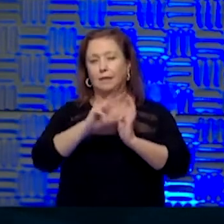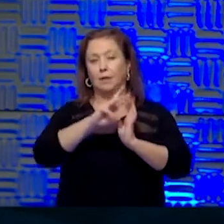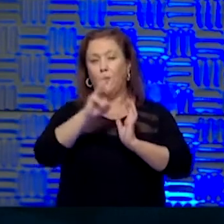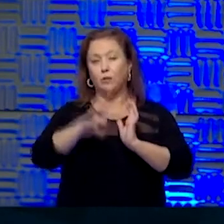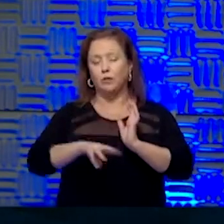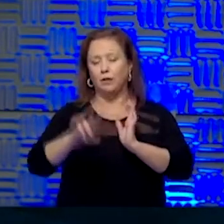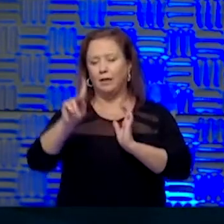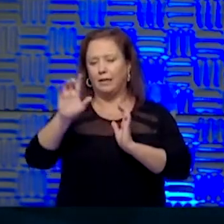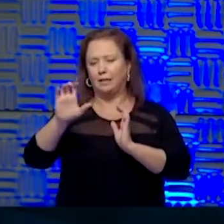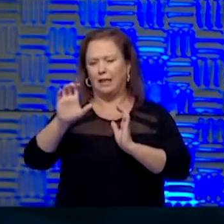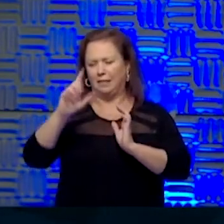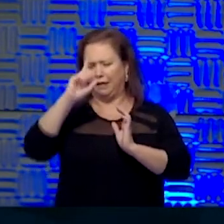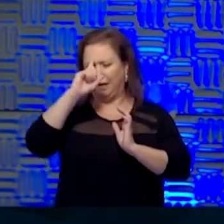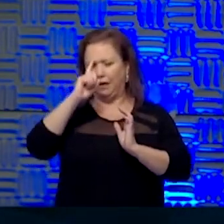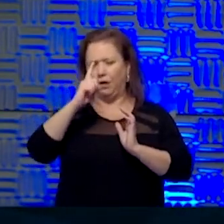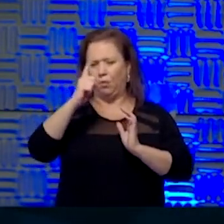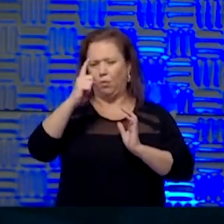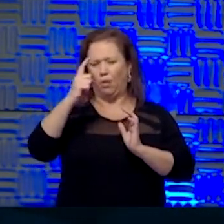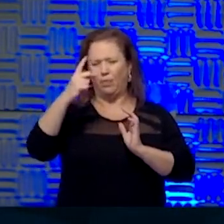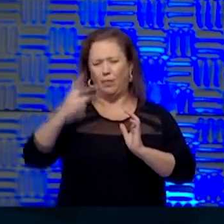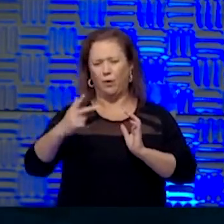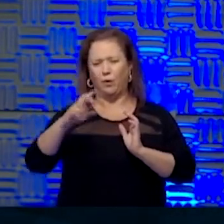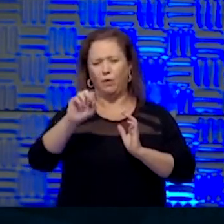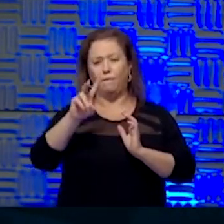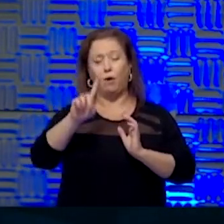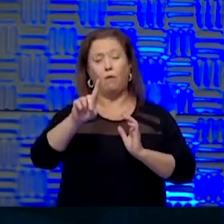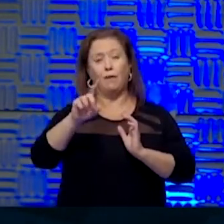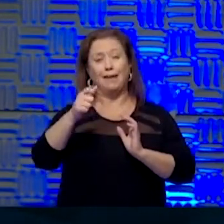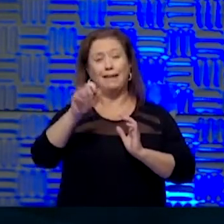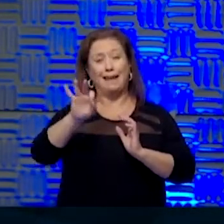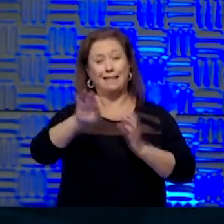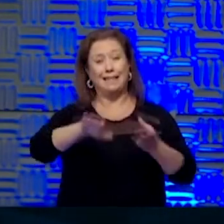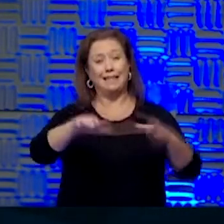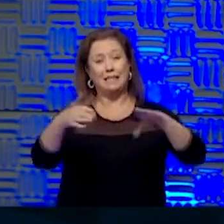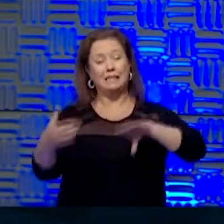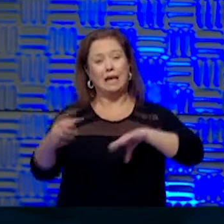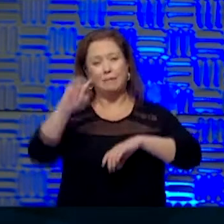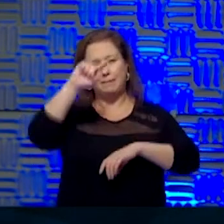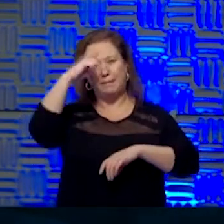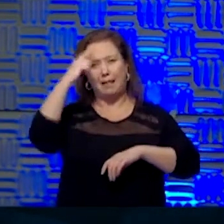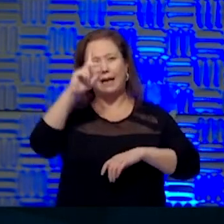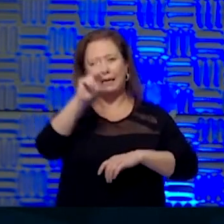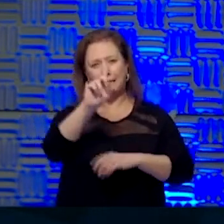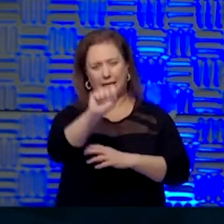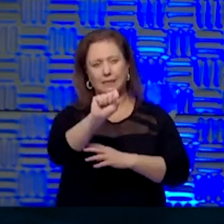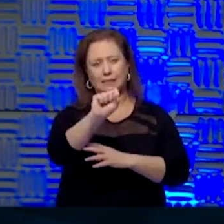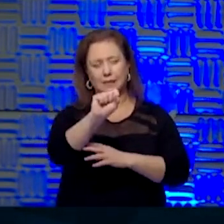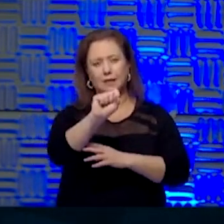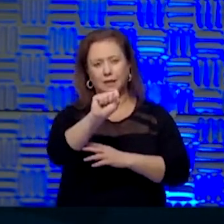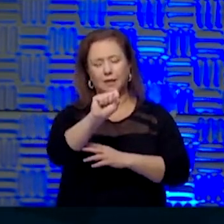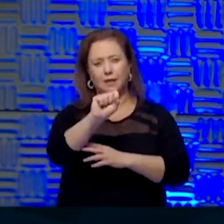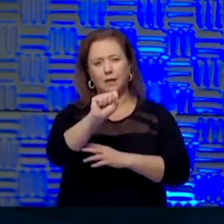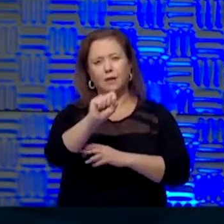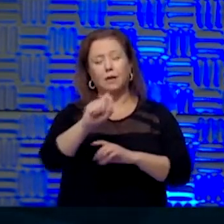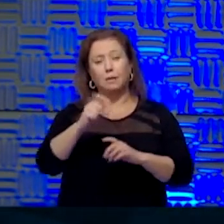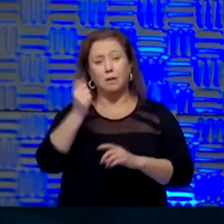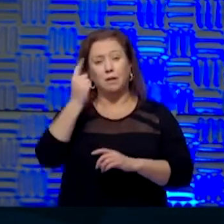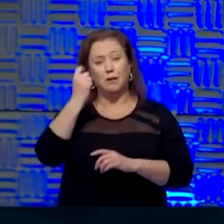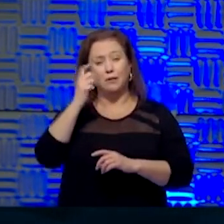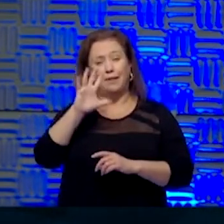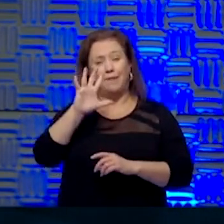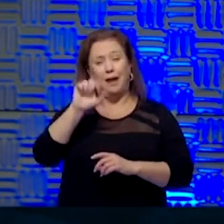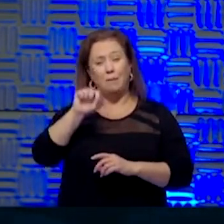I'm quoting, nearly a third of the state's COVID-19 deaths have been Black Kansans, although they only account for only